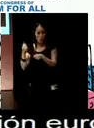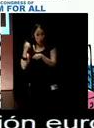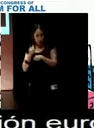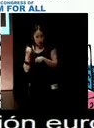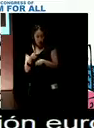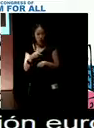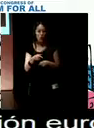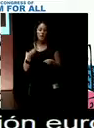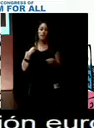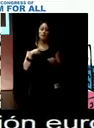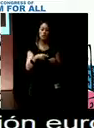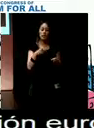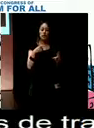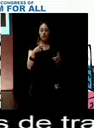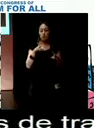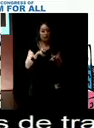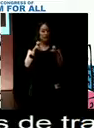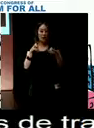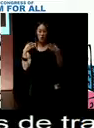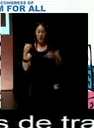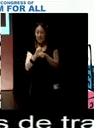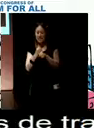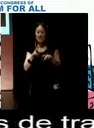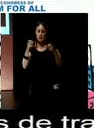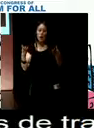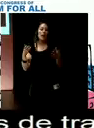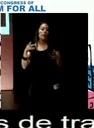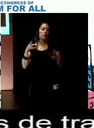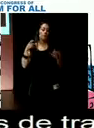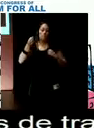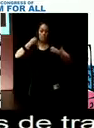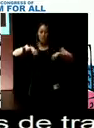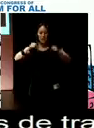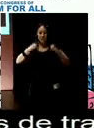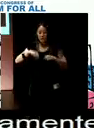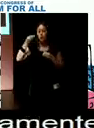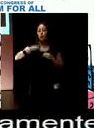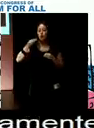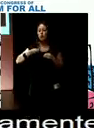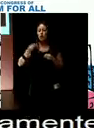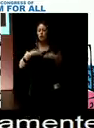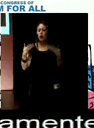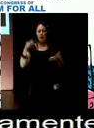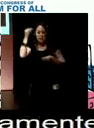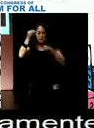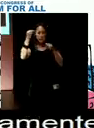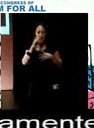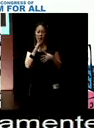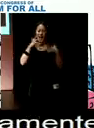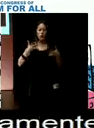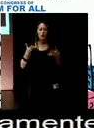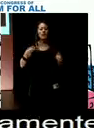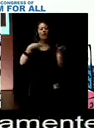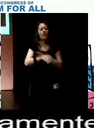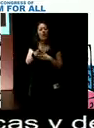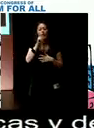started several working groups to define best practices